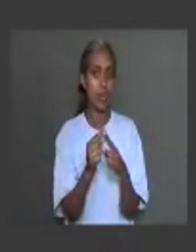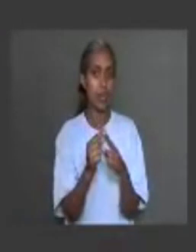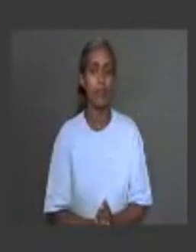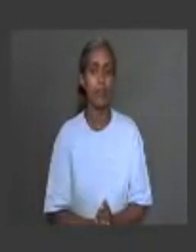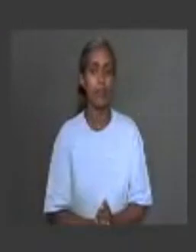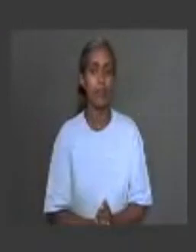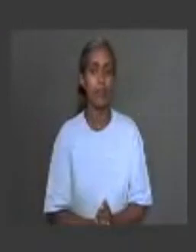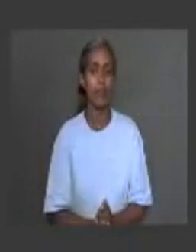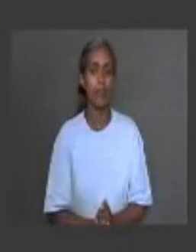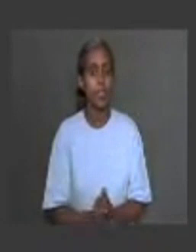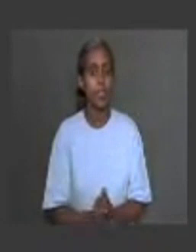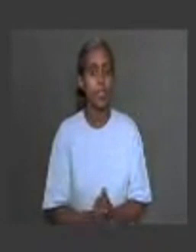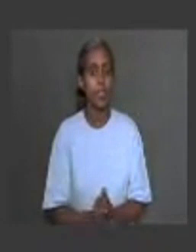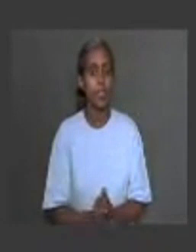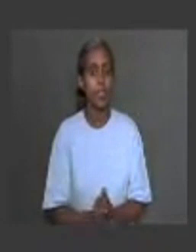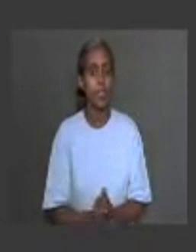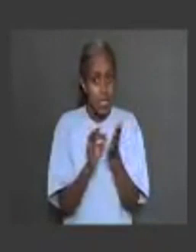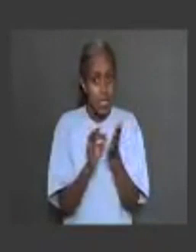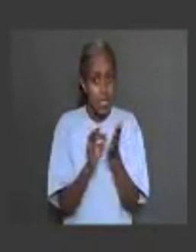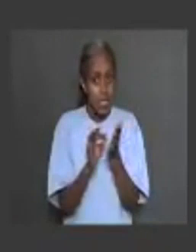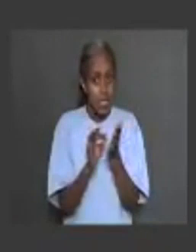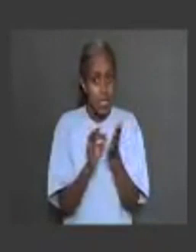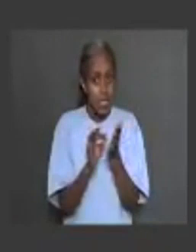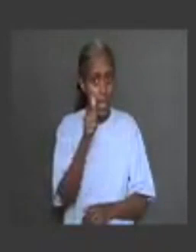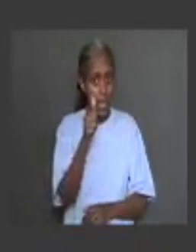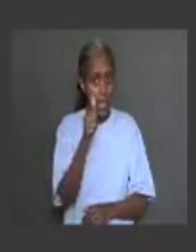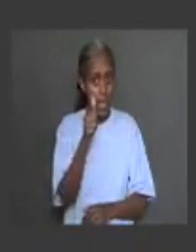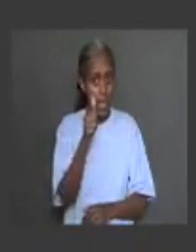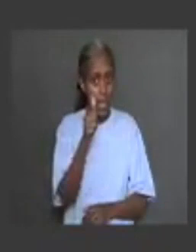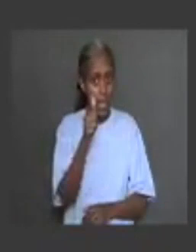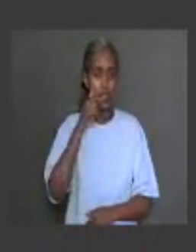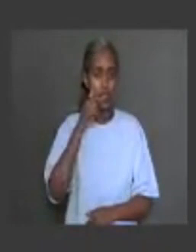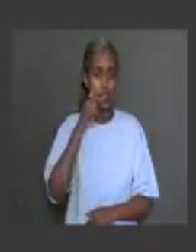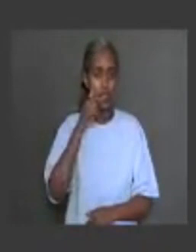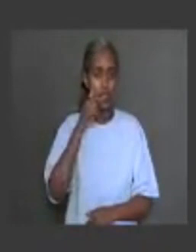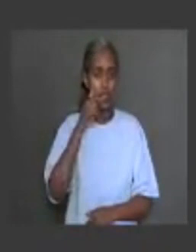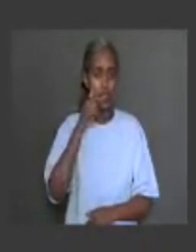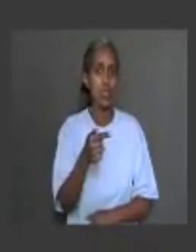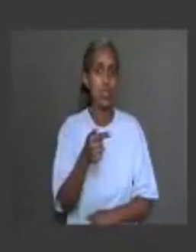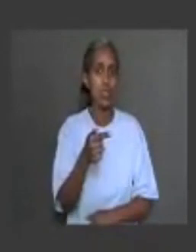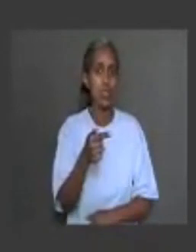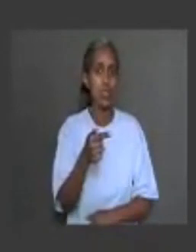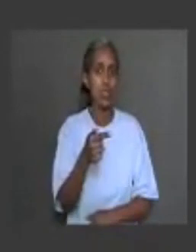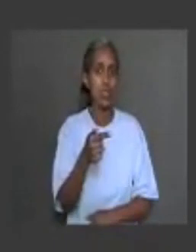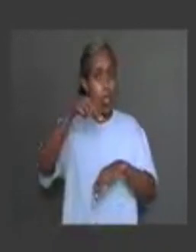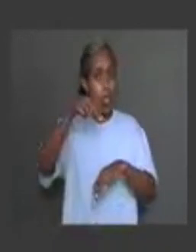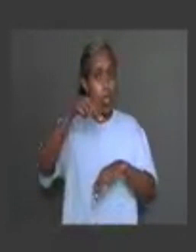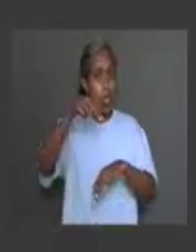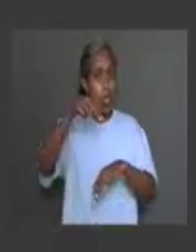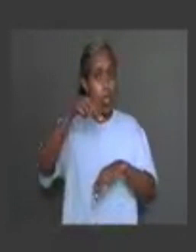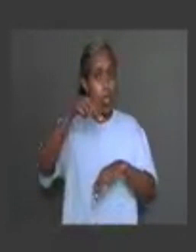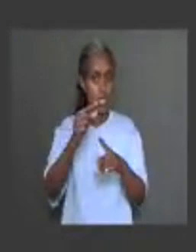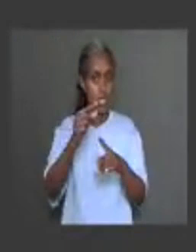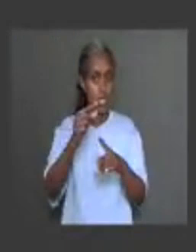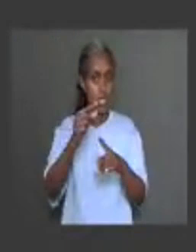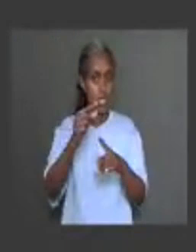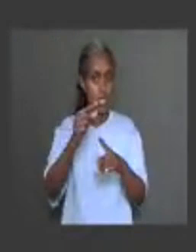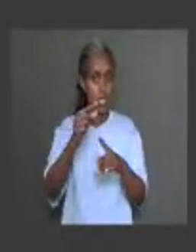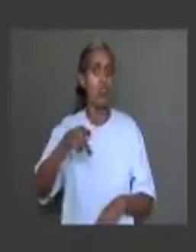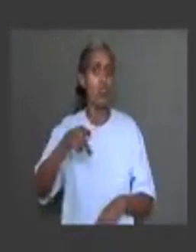The number a0 is called the constant term of the polynomial.